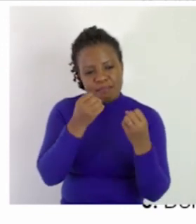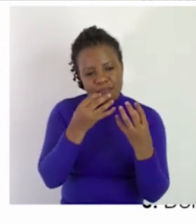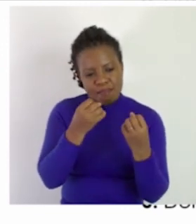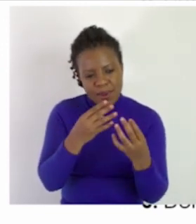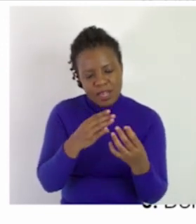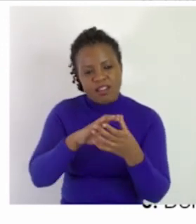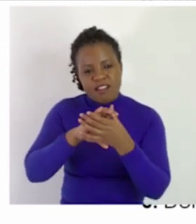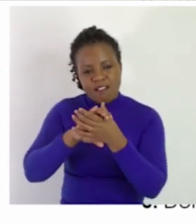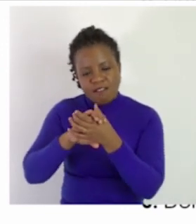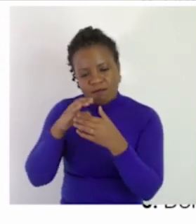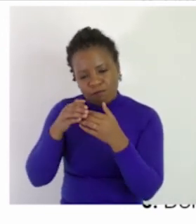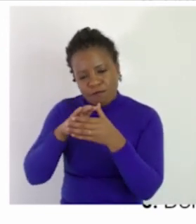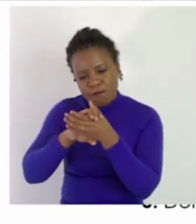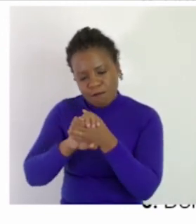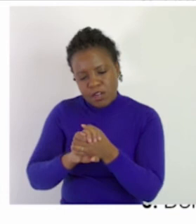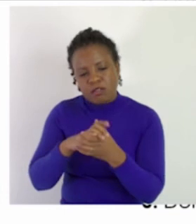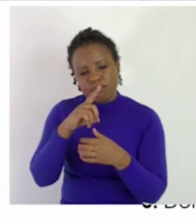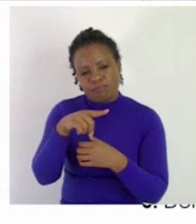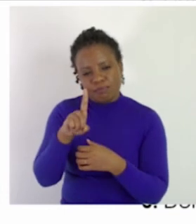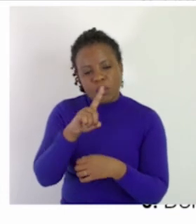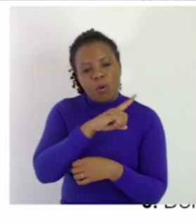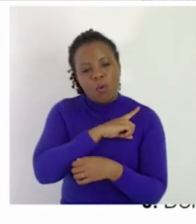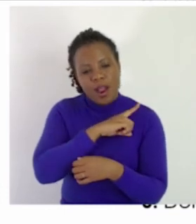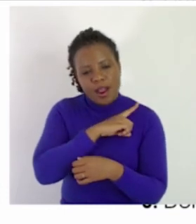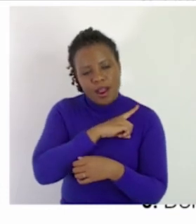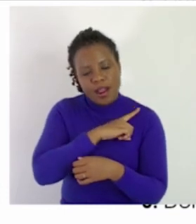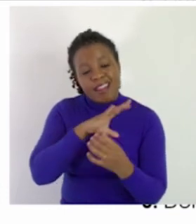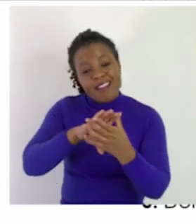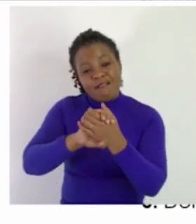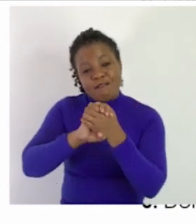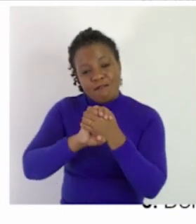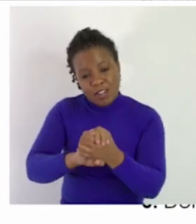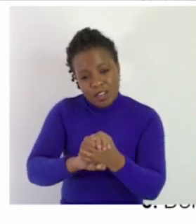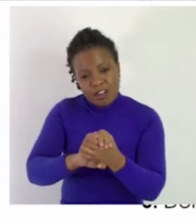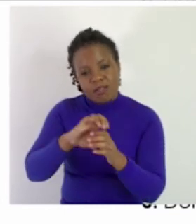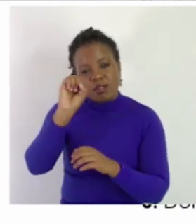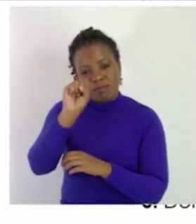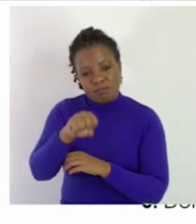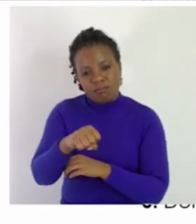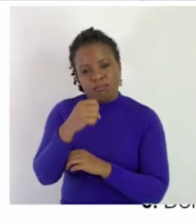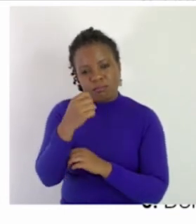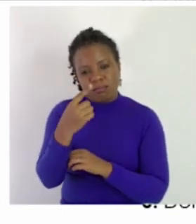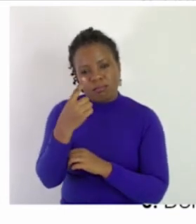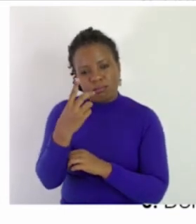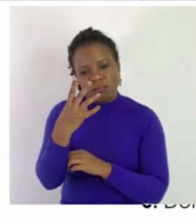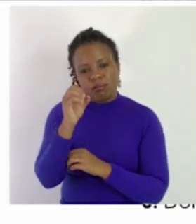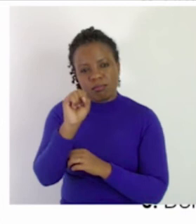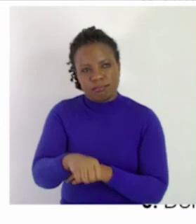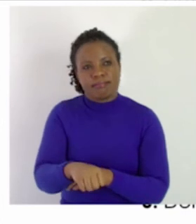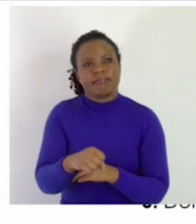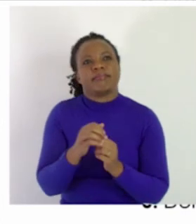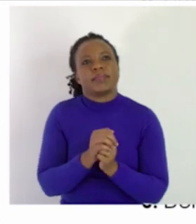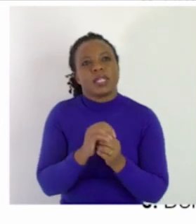Many will be appropriate because we are using it on things which we can count like friends. Right,